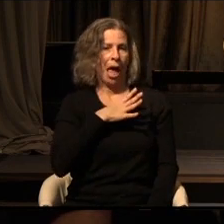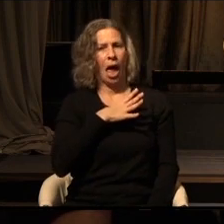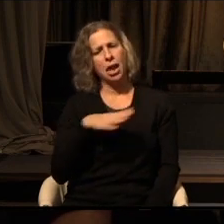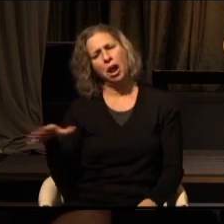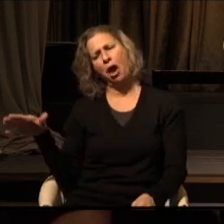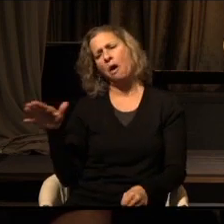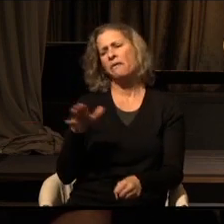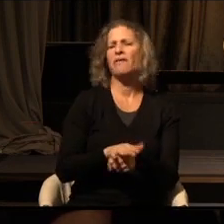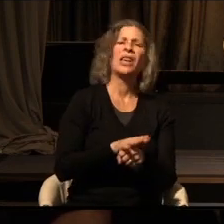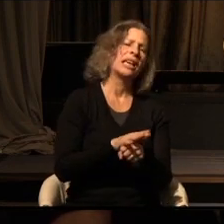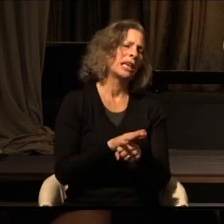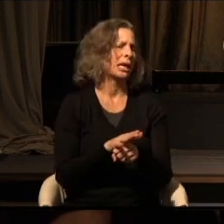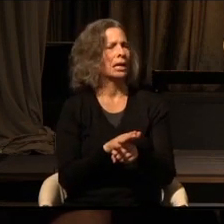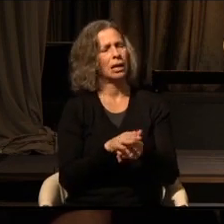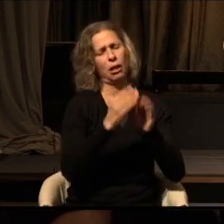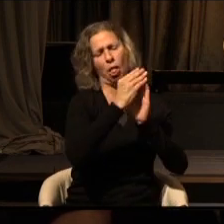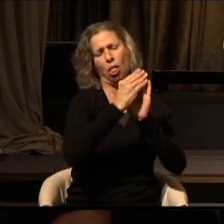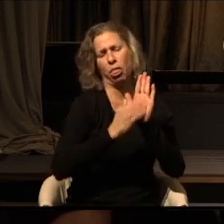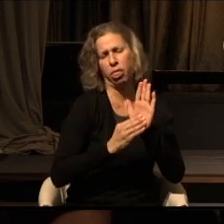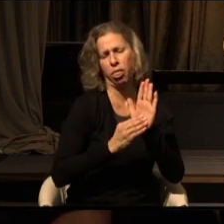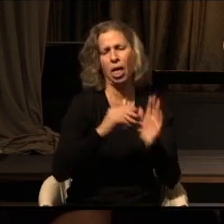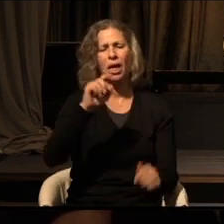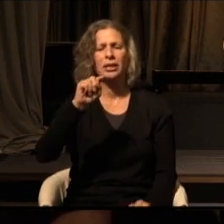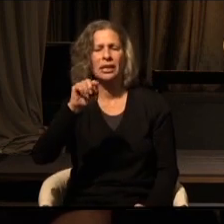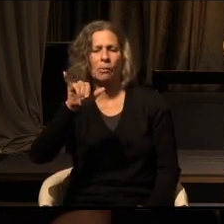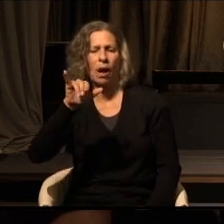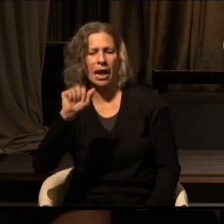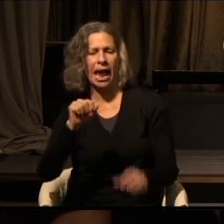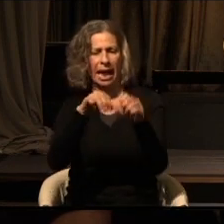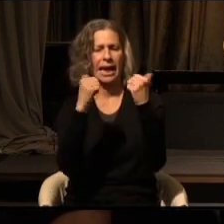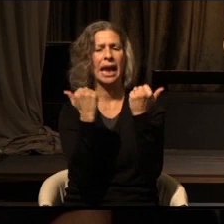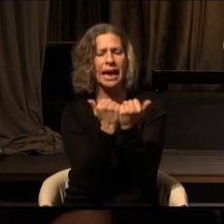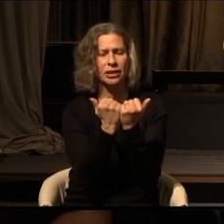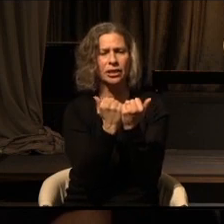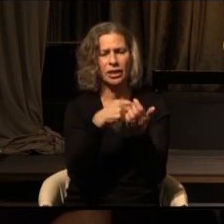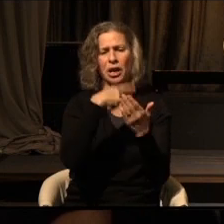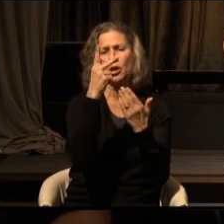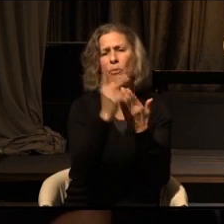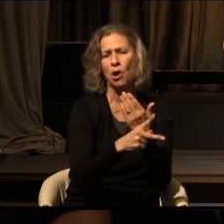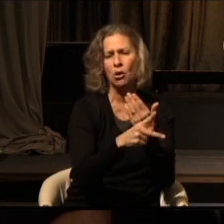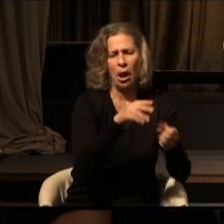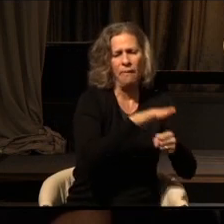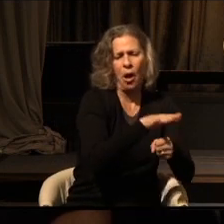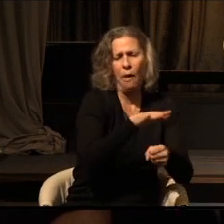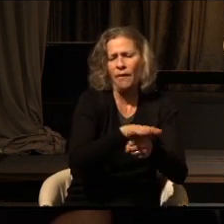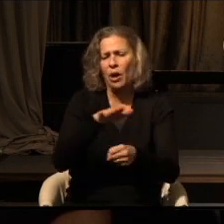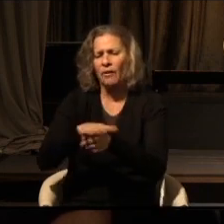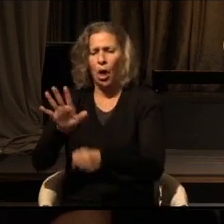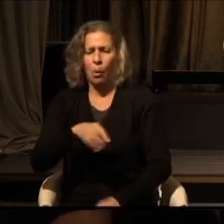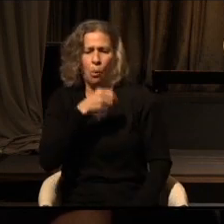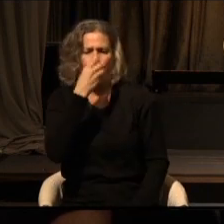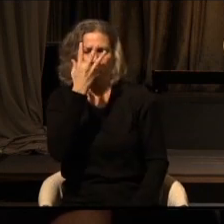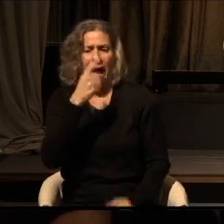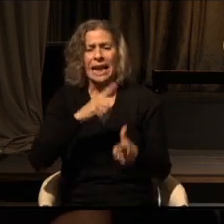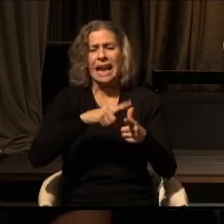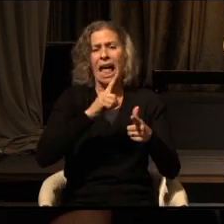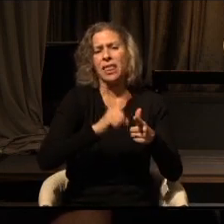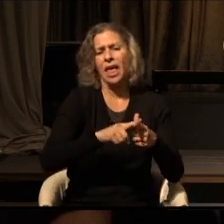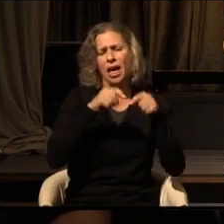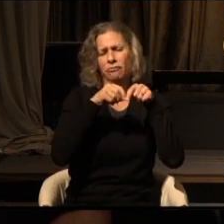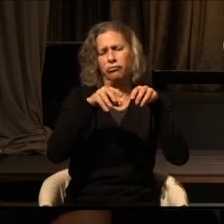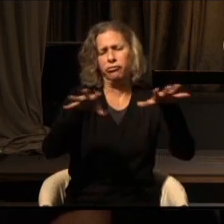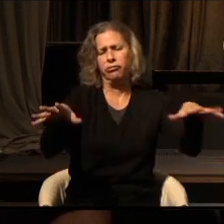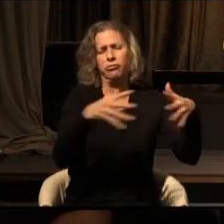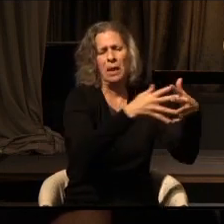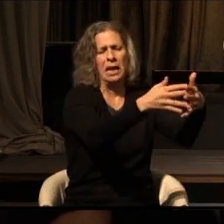of TYA agencies. They pack the programs of these showcases, and then they end up in seasons across the country.